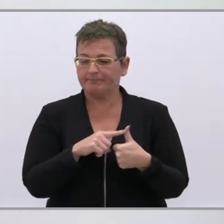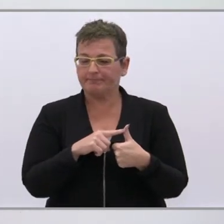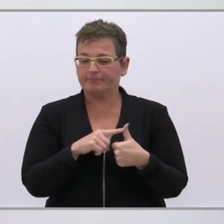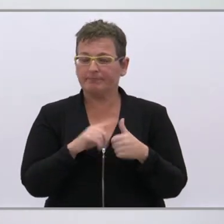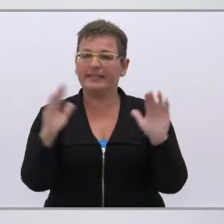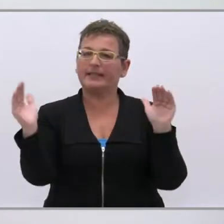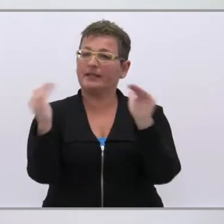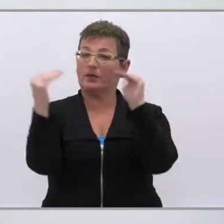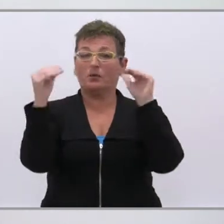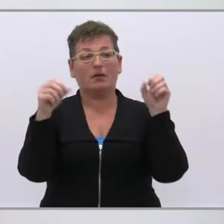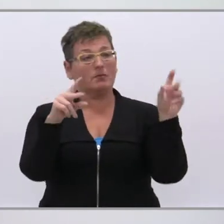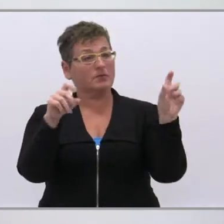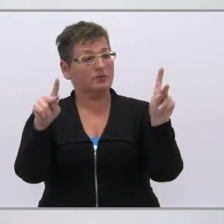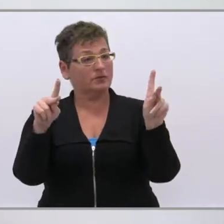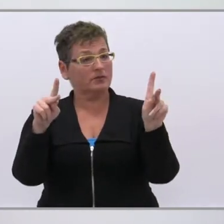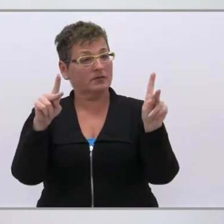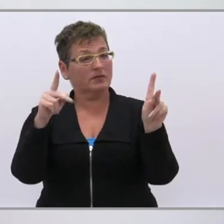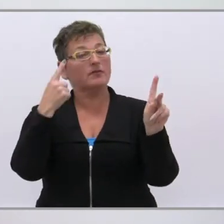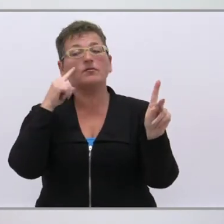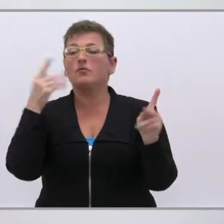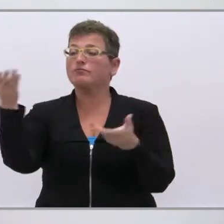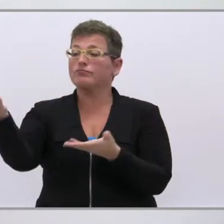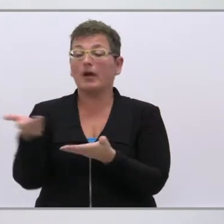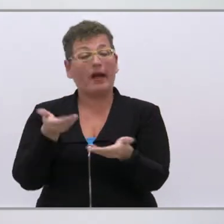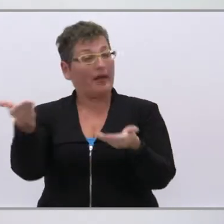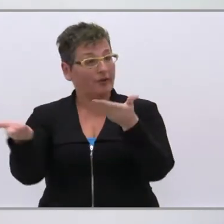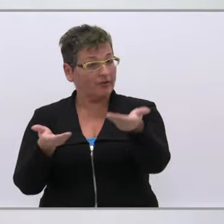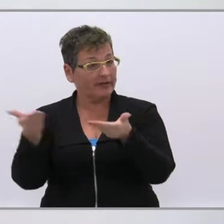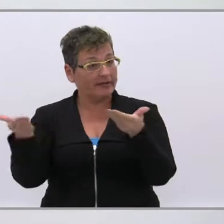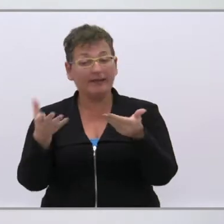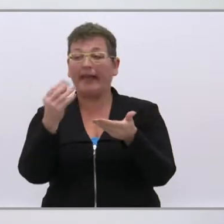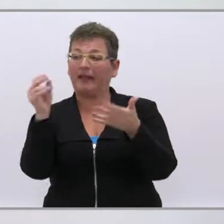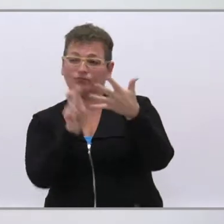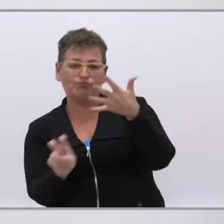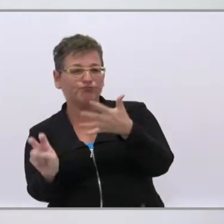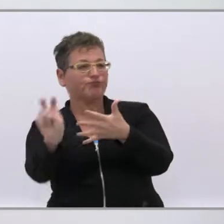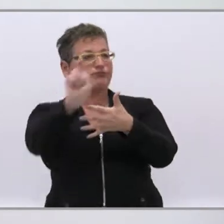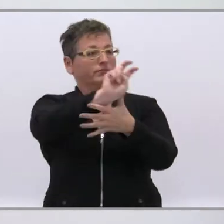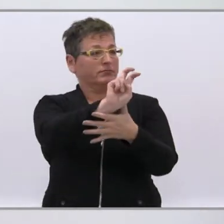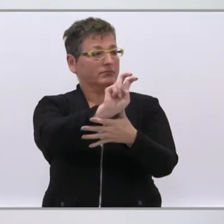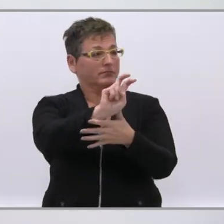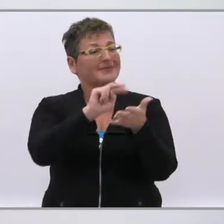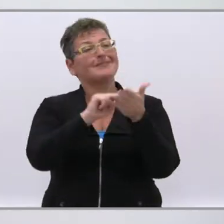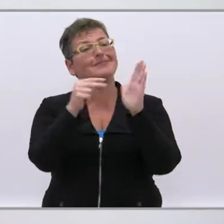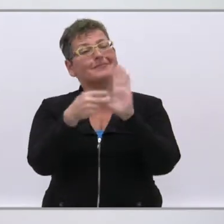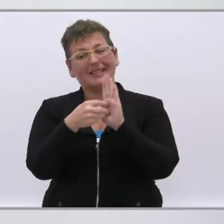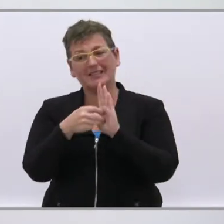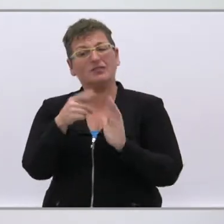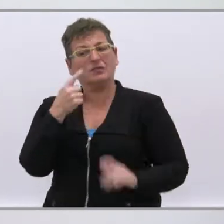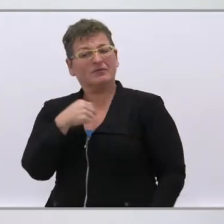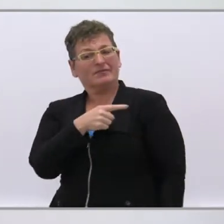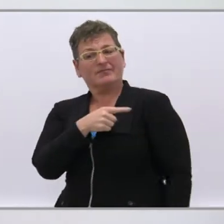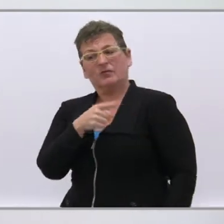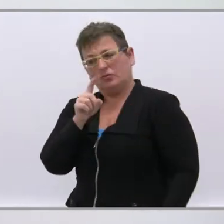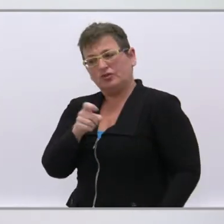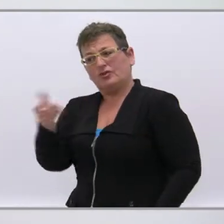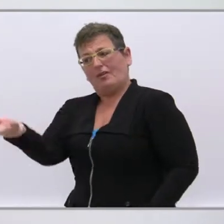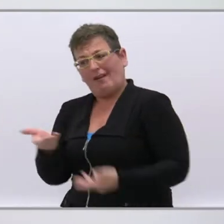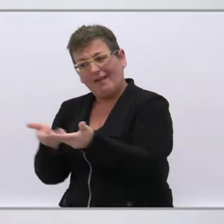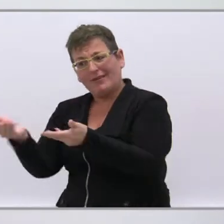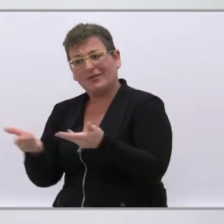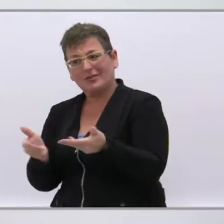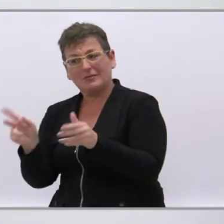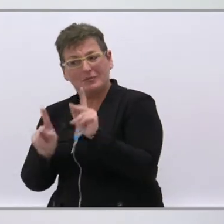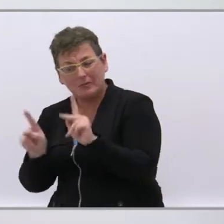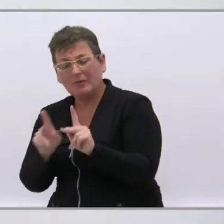equal opportunities for hiring and advancement. That means people need to be able to get hired, and they need to be able